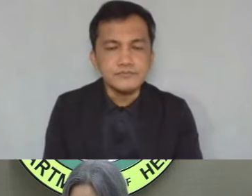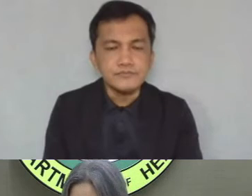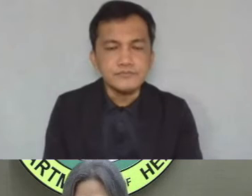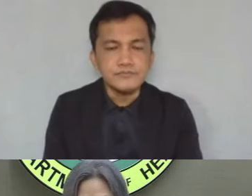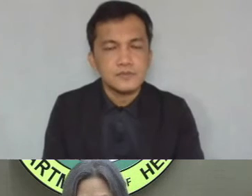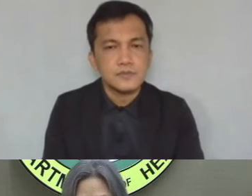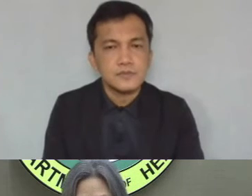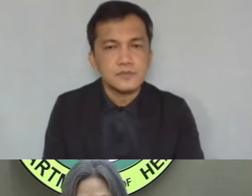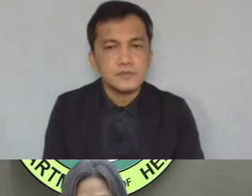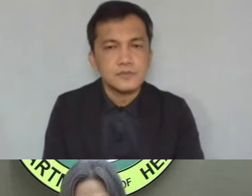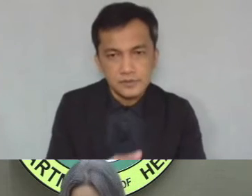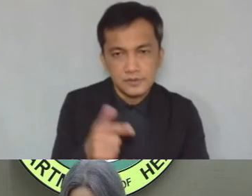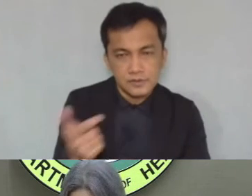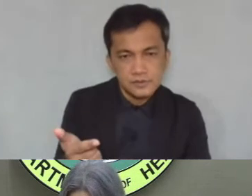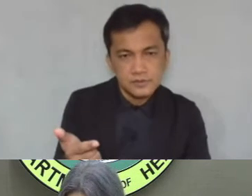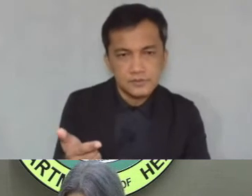Thank you.